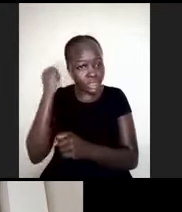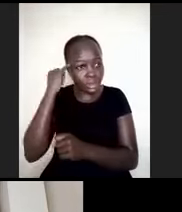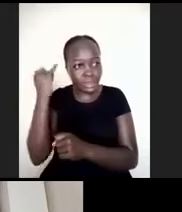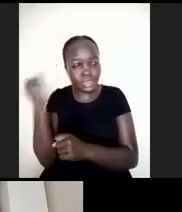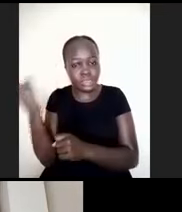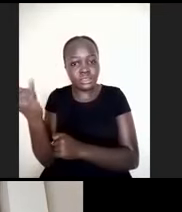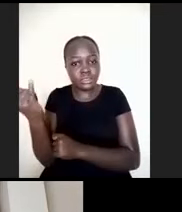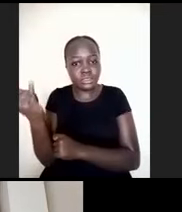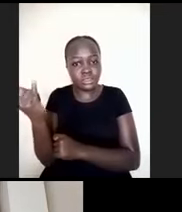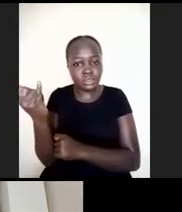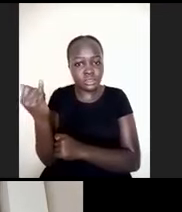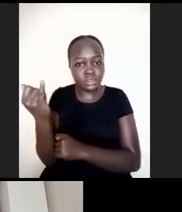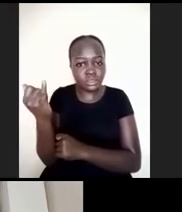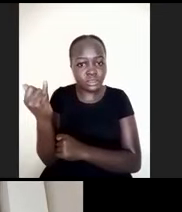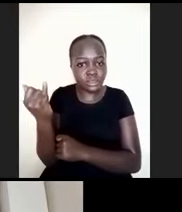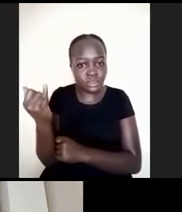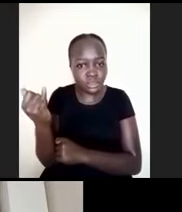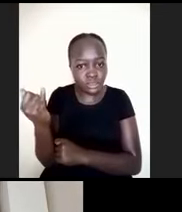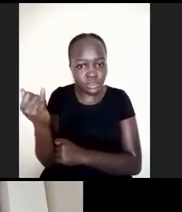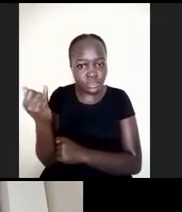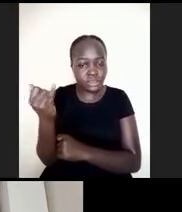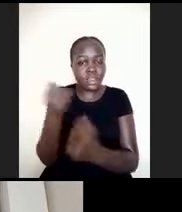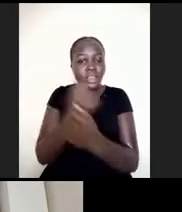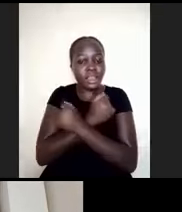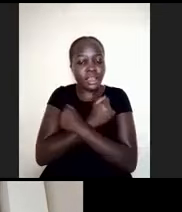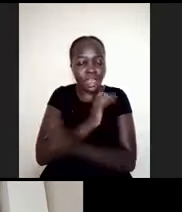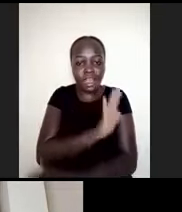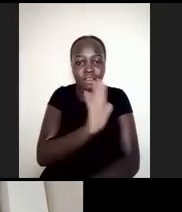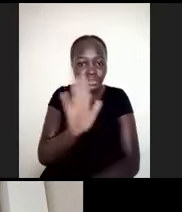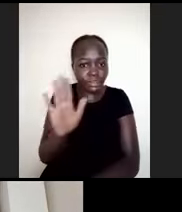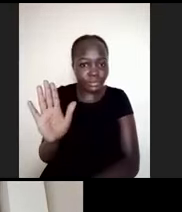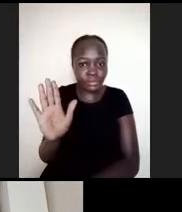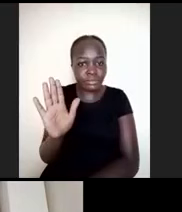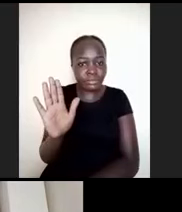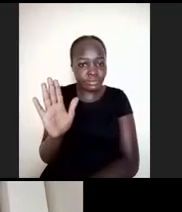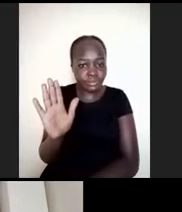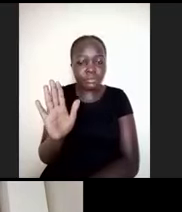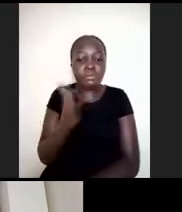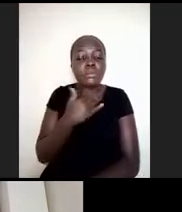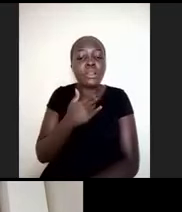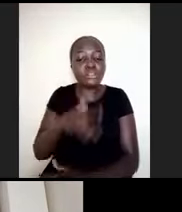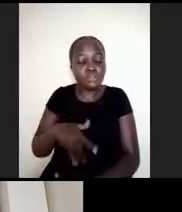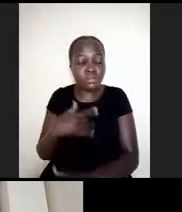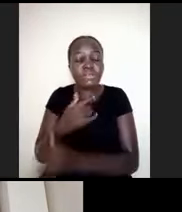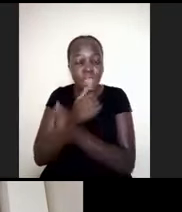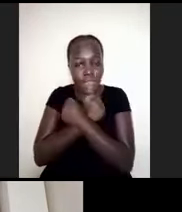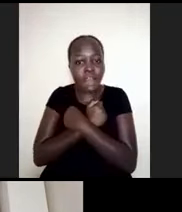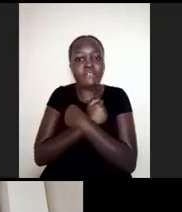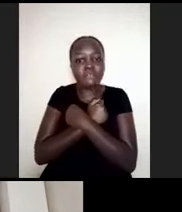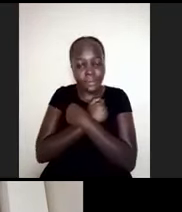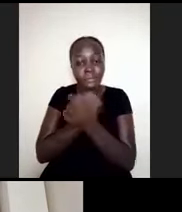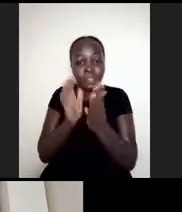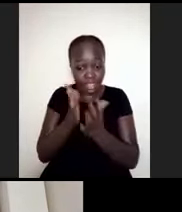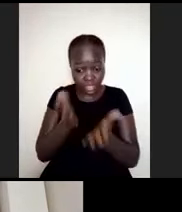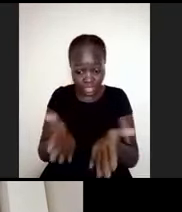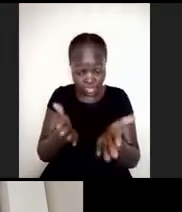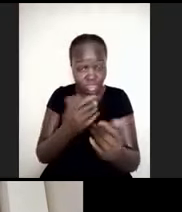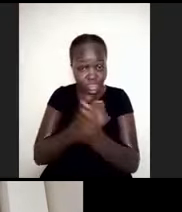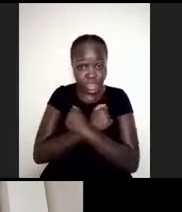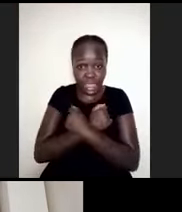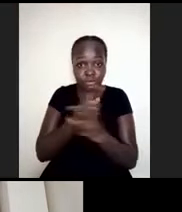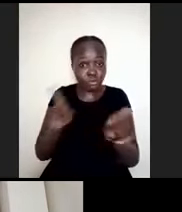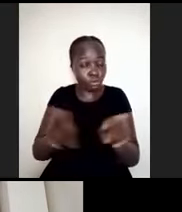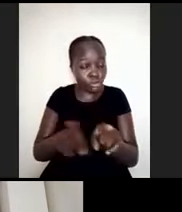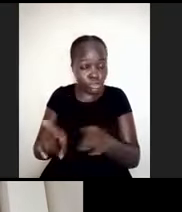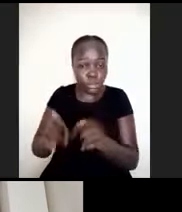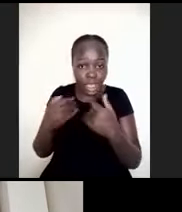for them. Love them. They want to feel loved. And this love includes